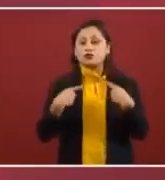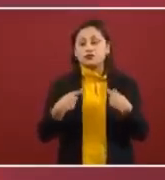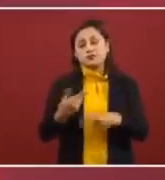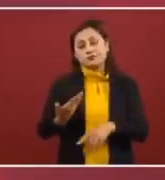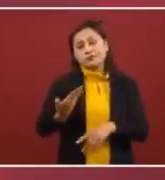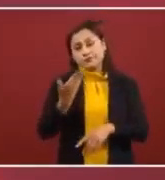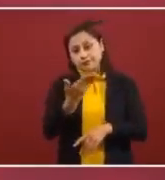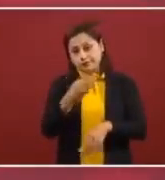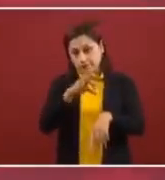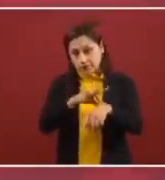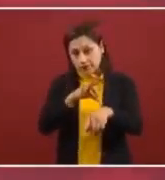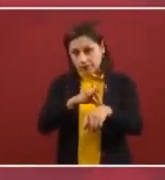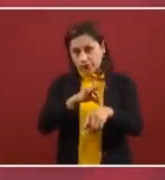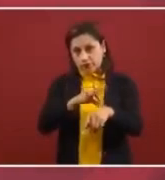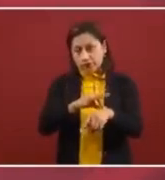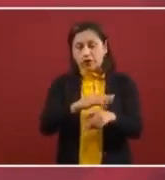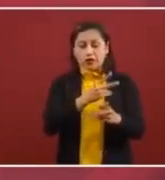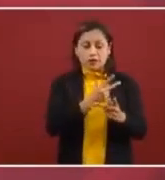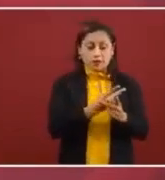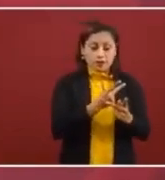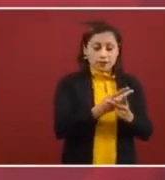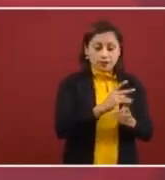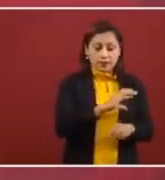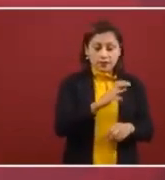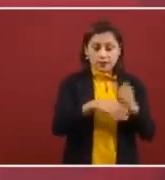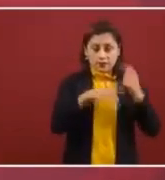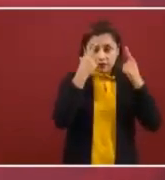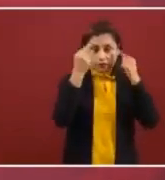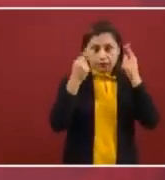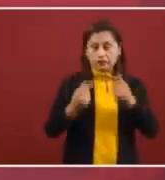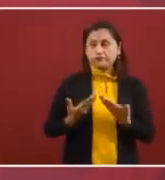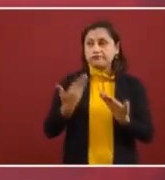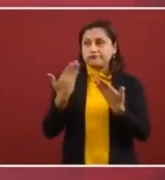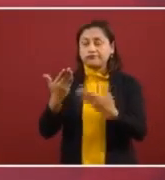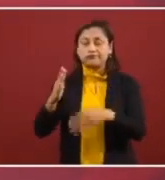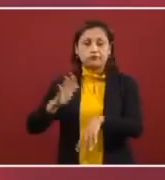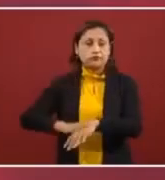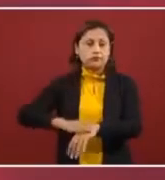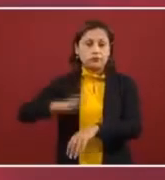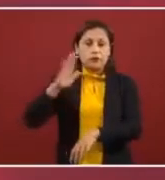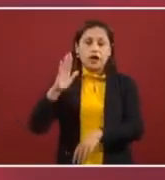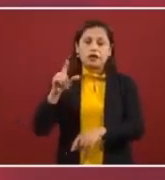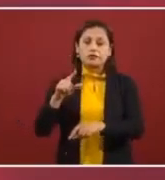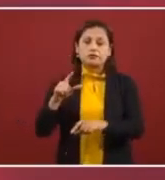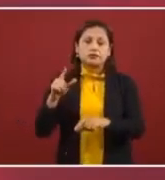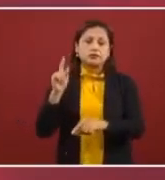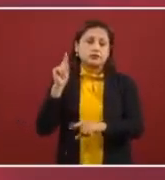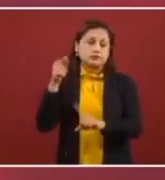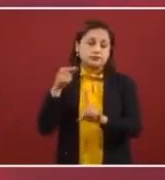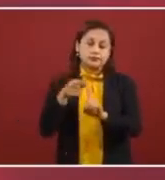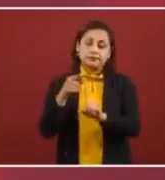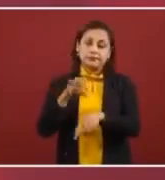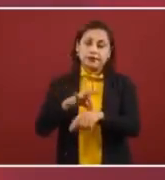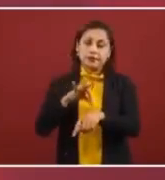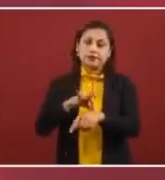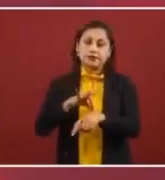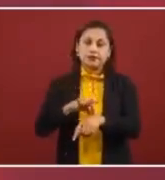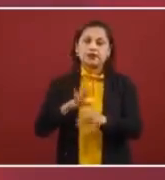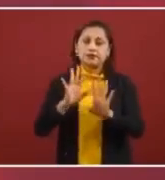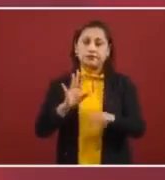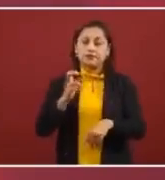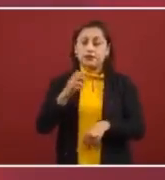required knowledge to be able to work in the industry.